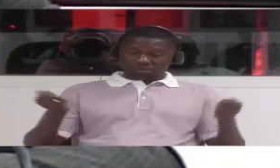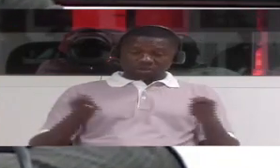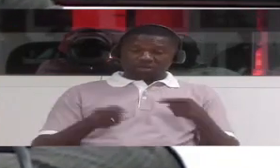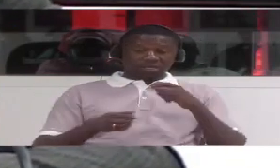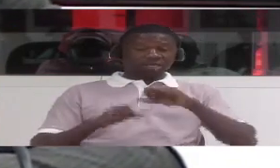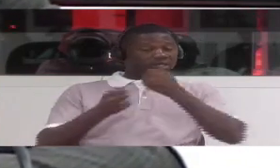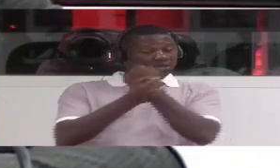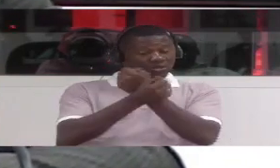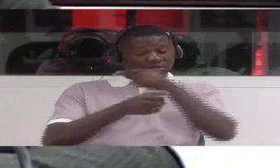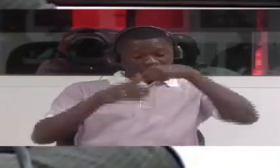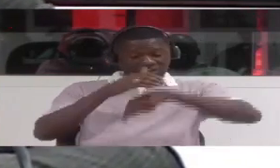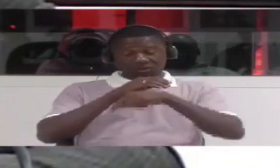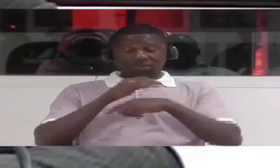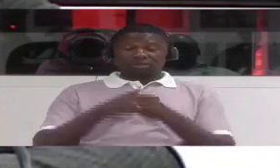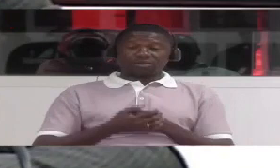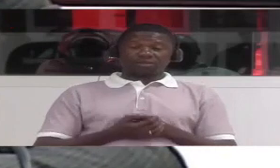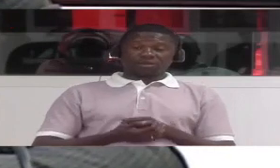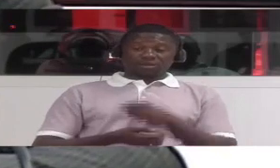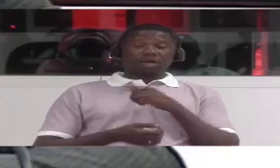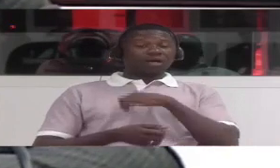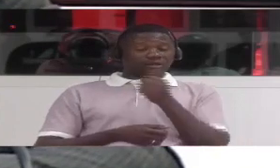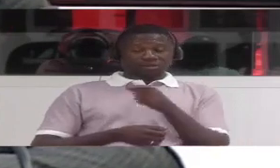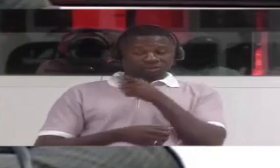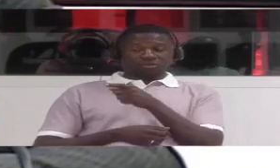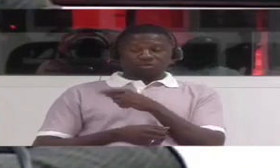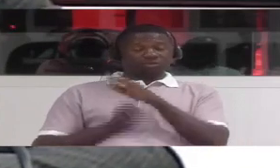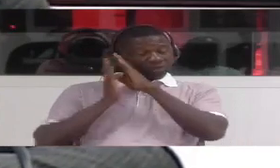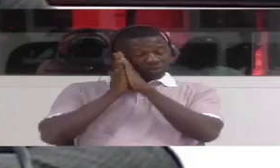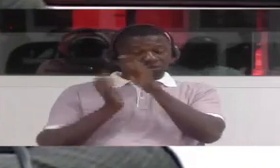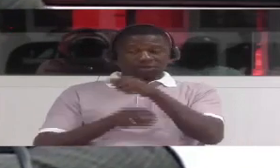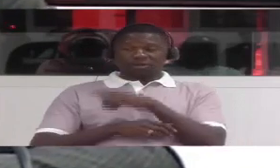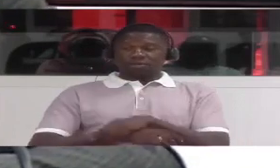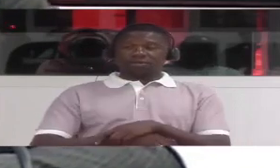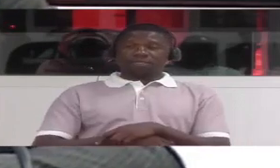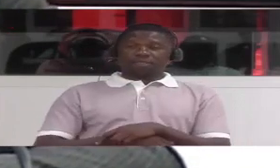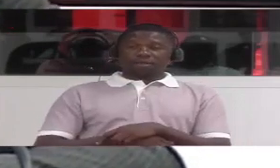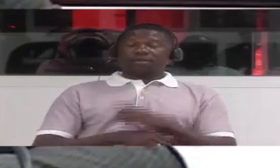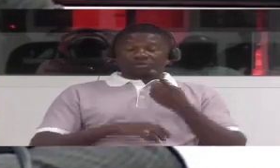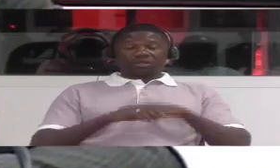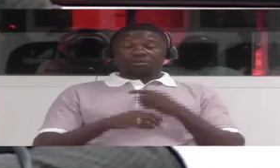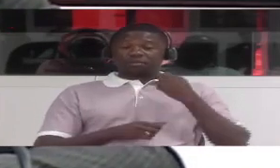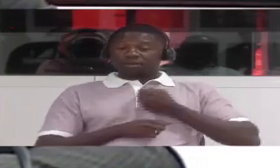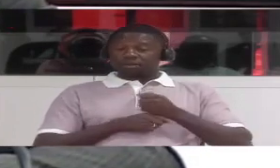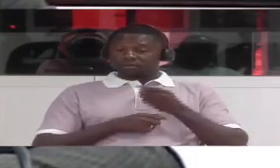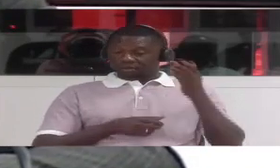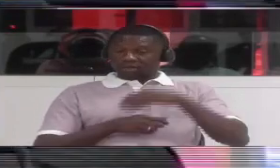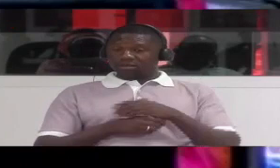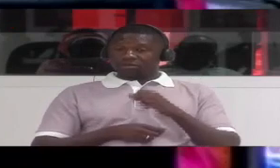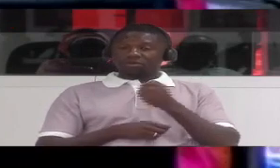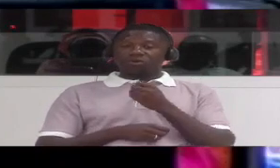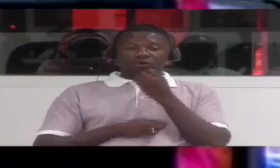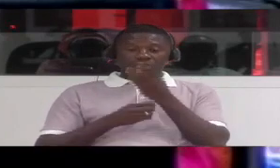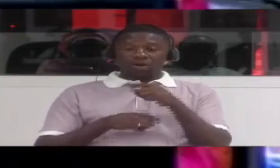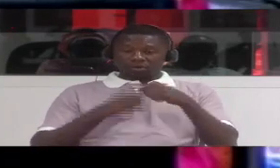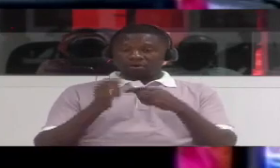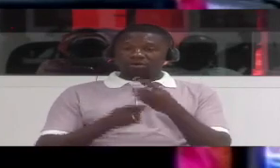office. That was the first time I began to know what brought me there, because he mentioned freedom. And prior to that,